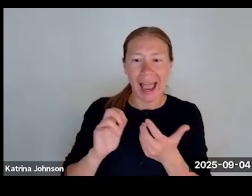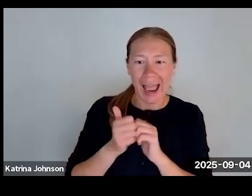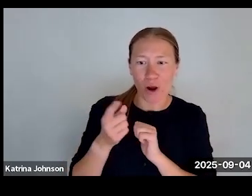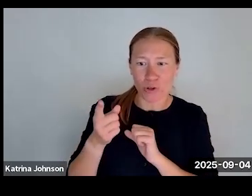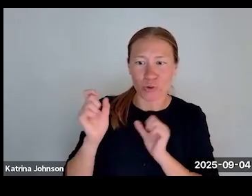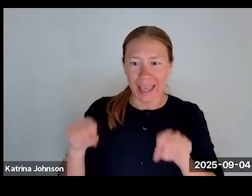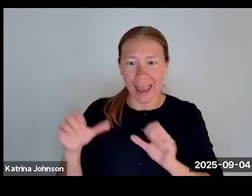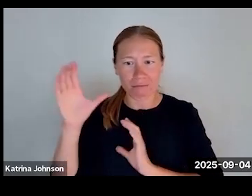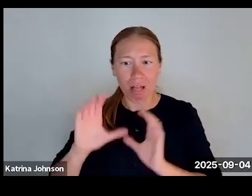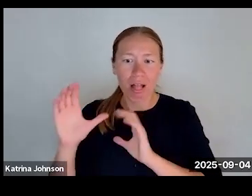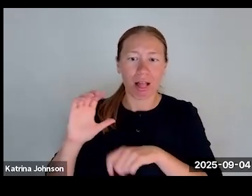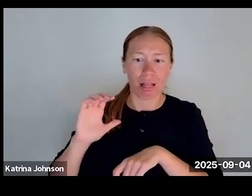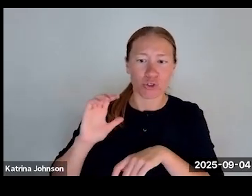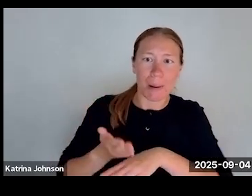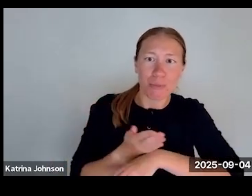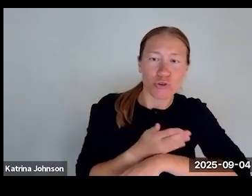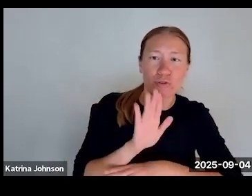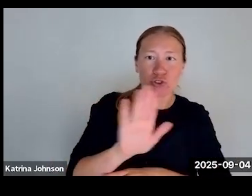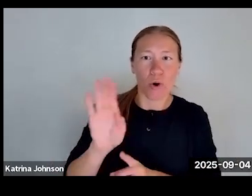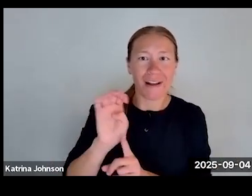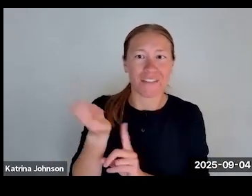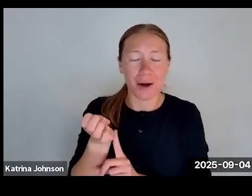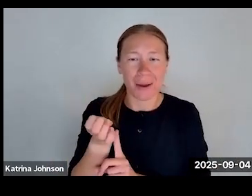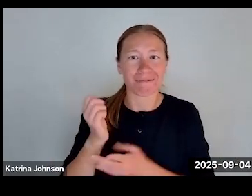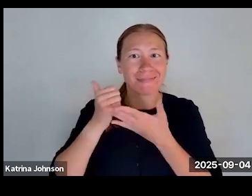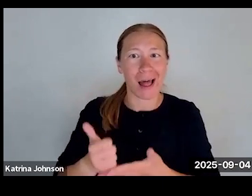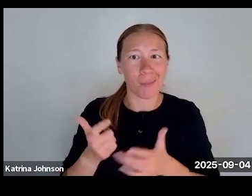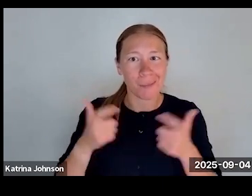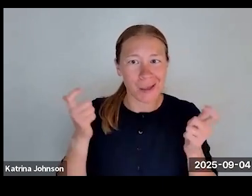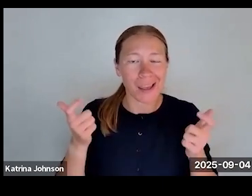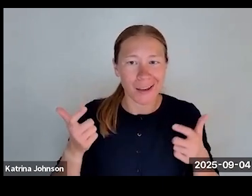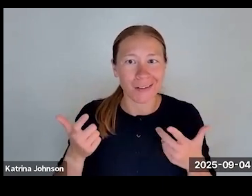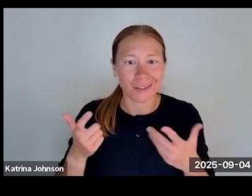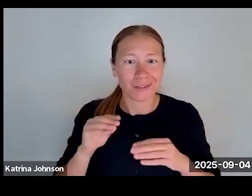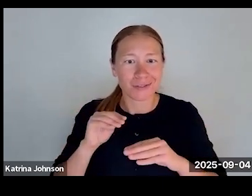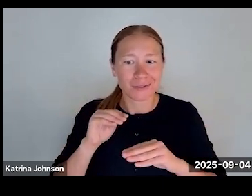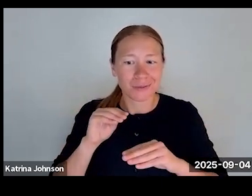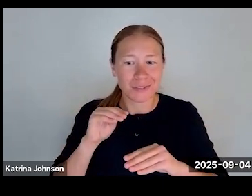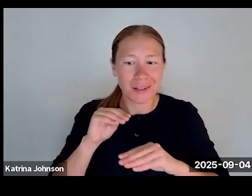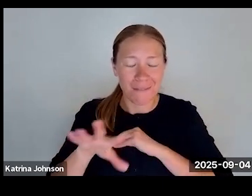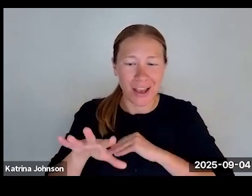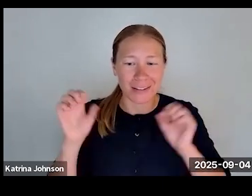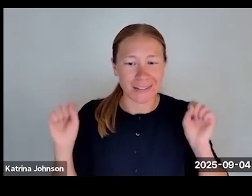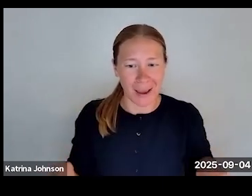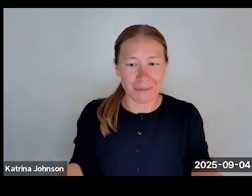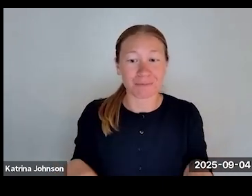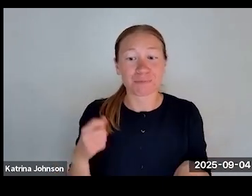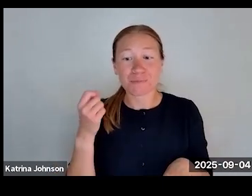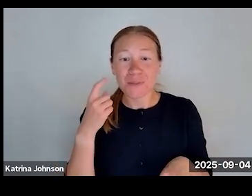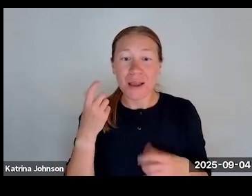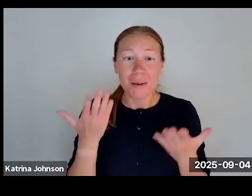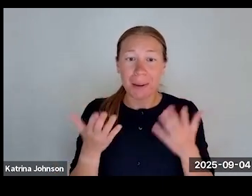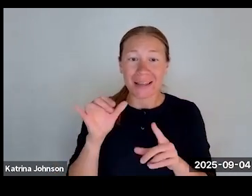in major ways. Size and space for everyone to approach and use means making sure desks